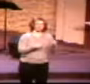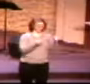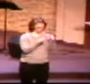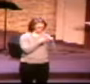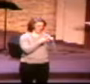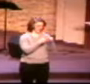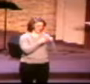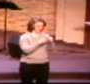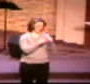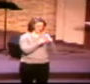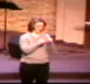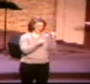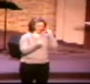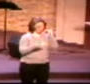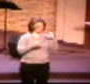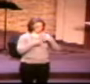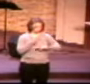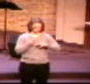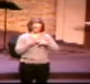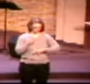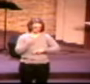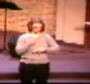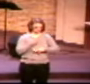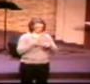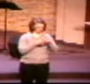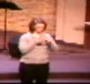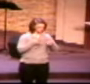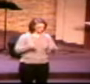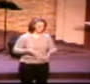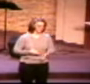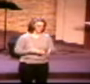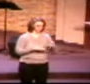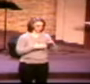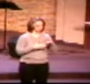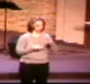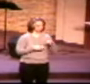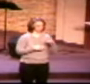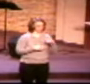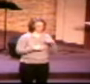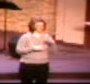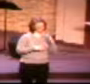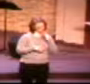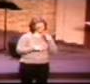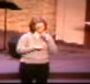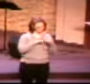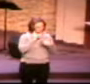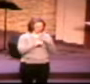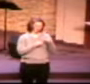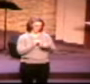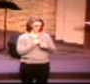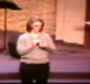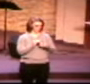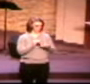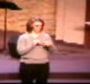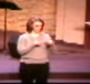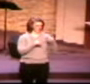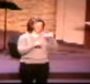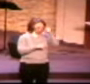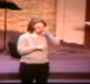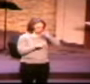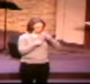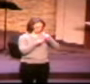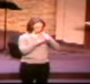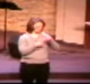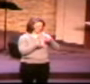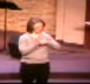Word. If you read some commentators and some authors, they'll take you on this journey about what this Greek word